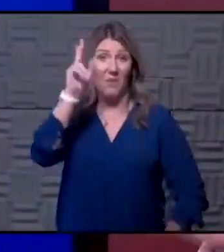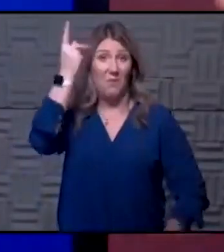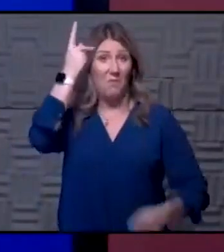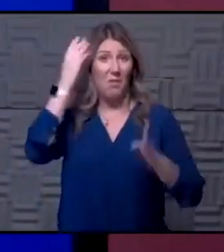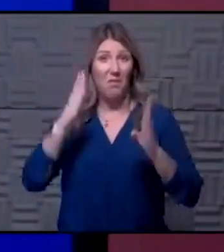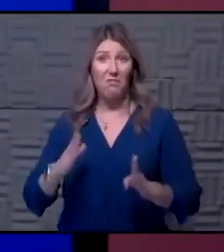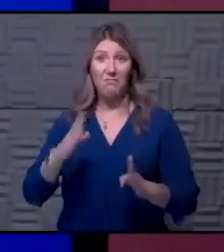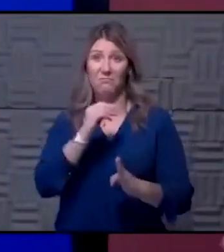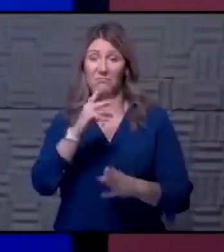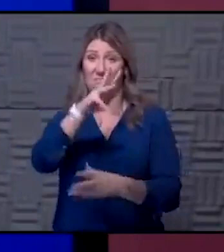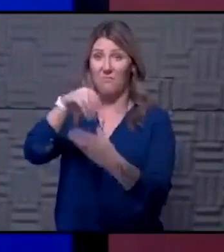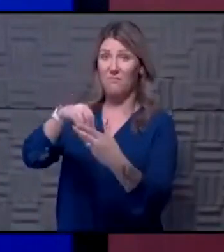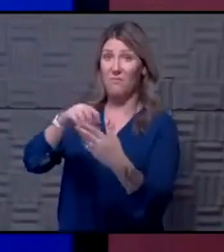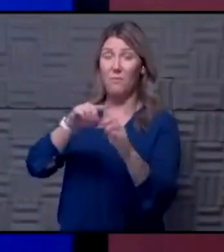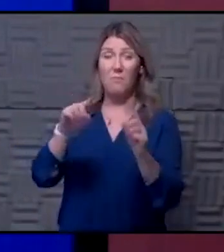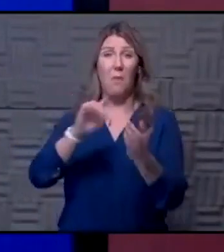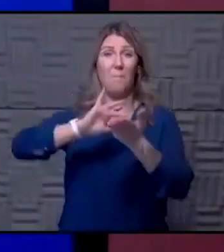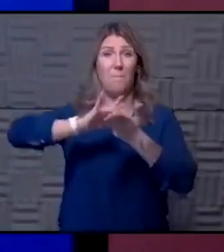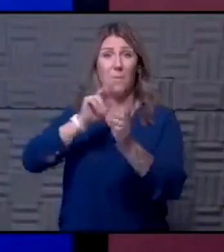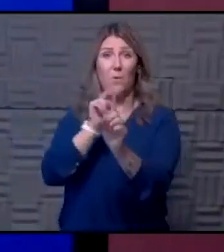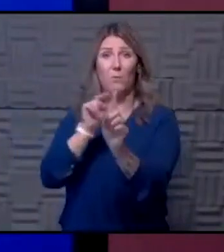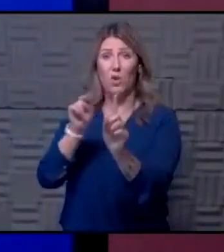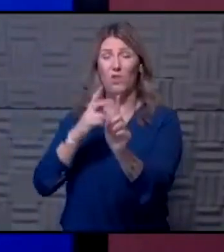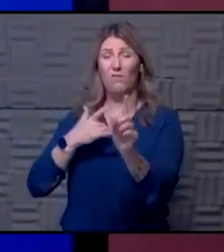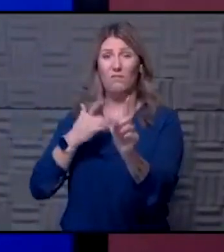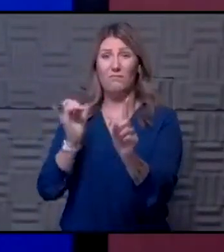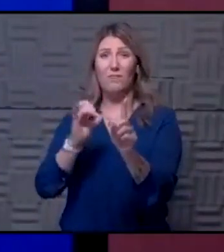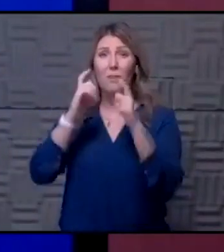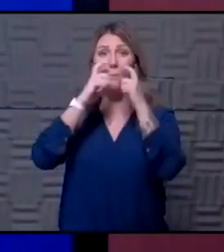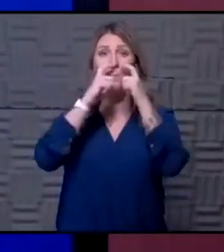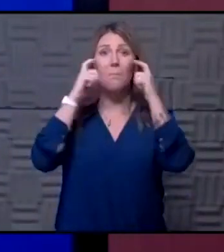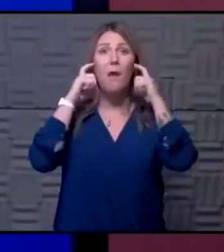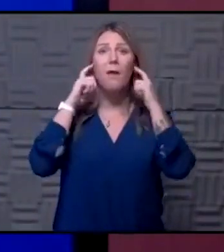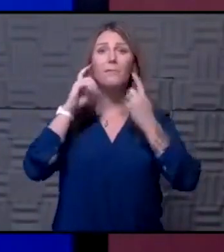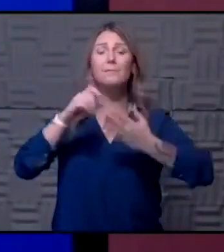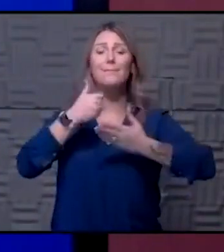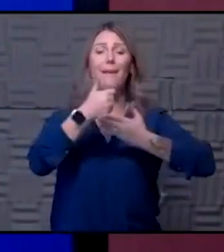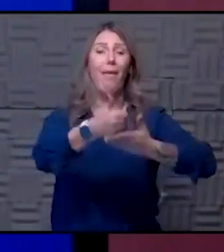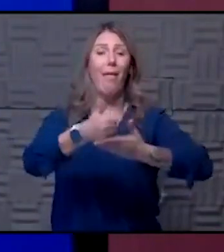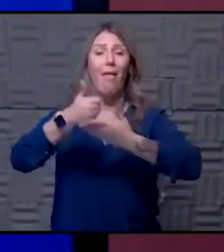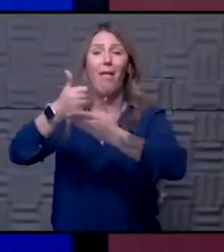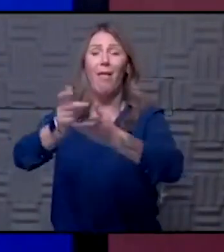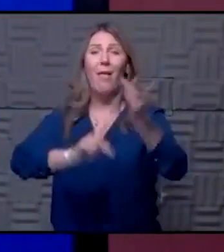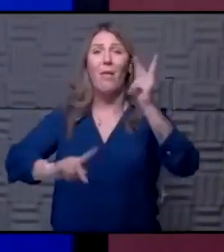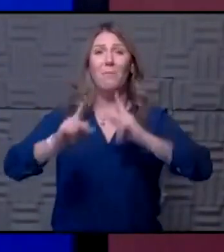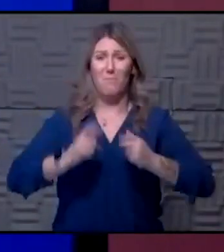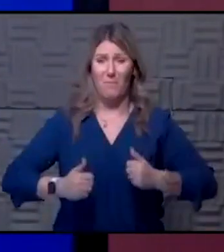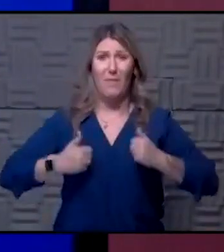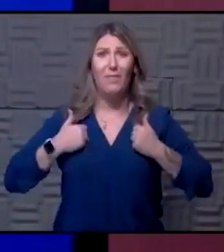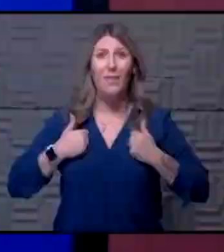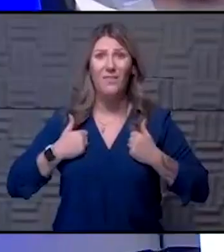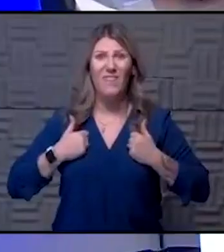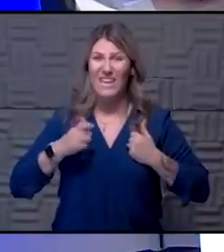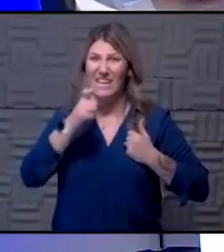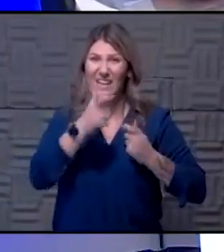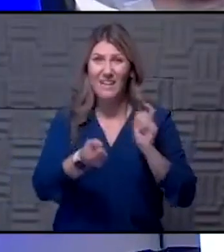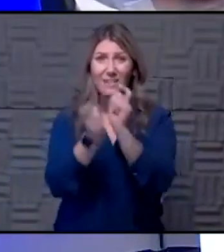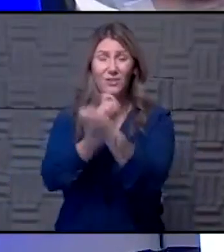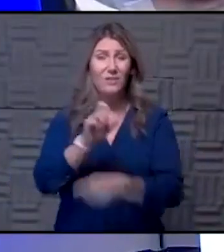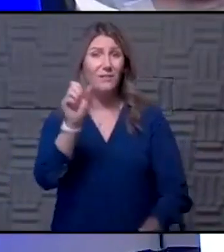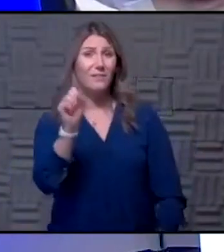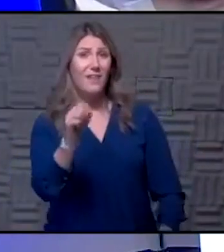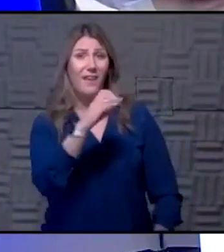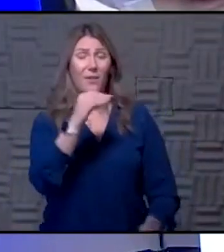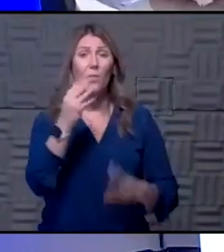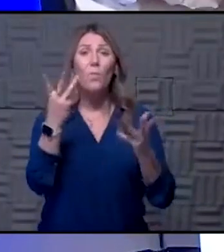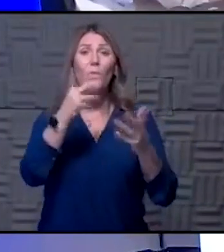mix. But from a medical standpoint, it feels like masks are helping keep people alive. I wouldn't want to change Yeah, that. and I think the thing to